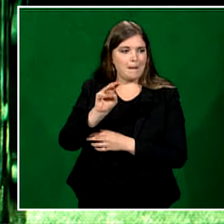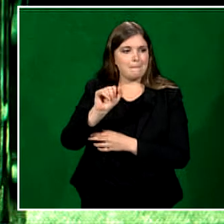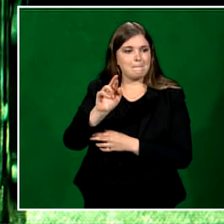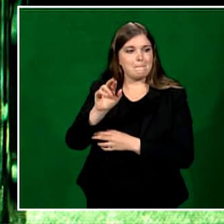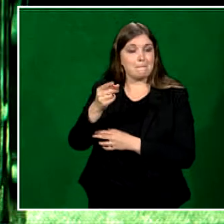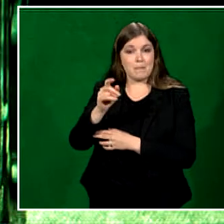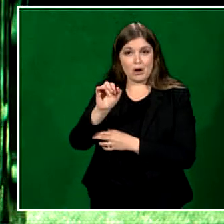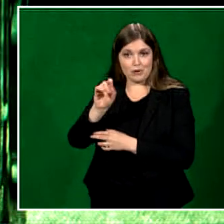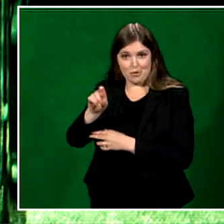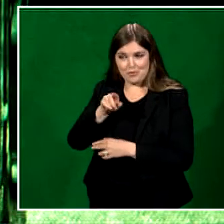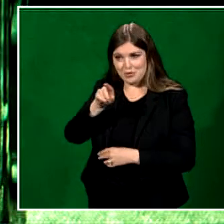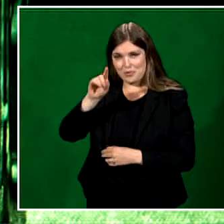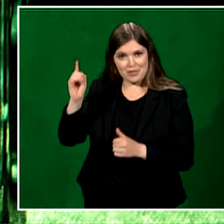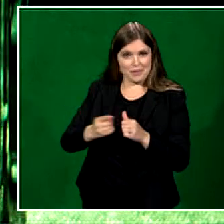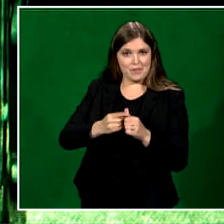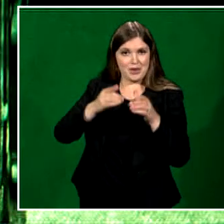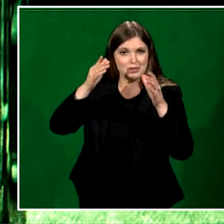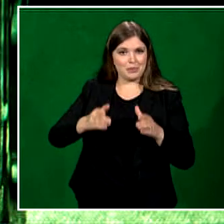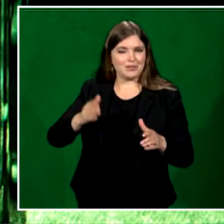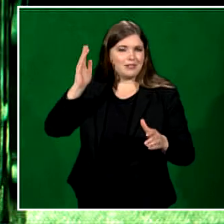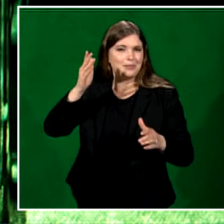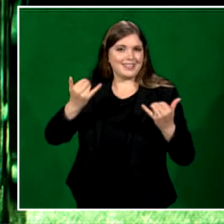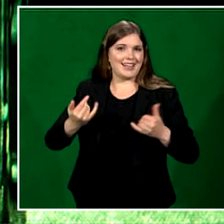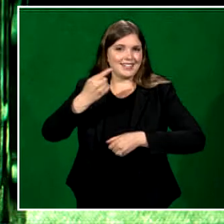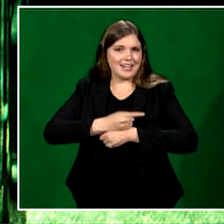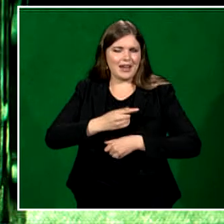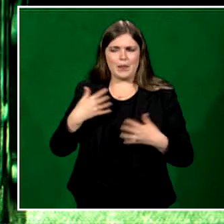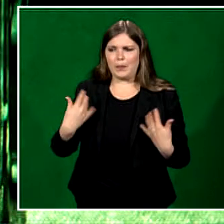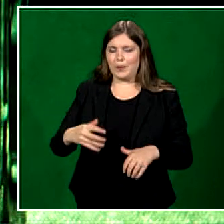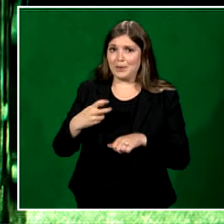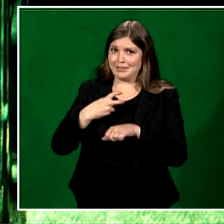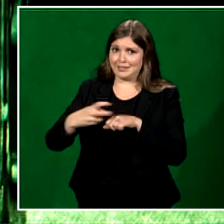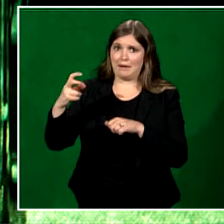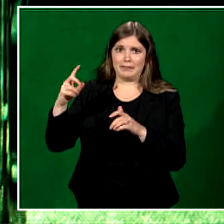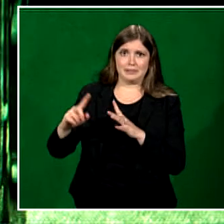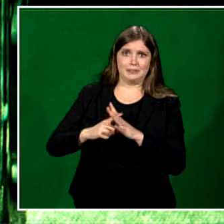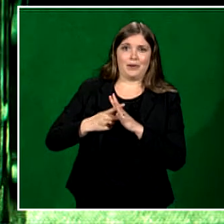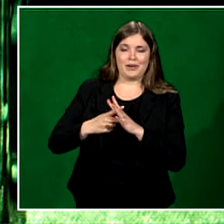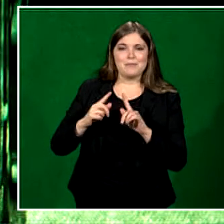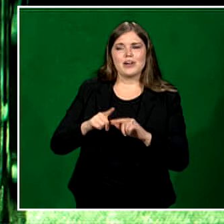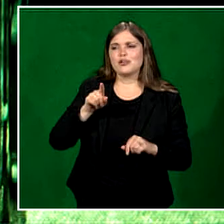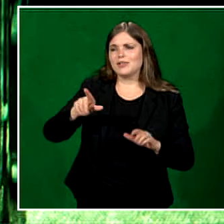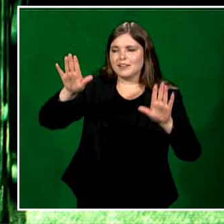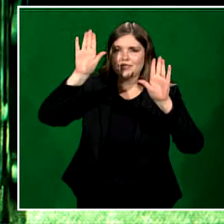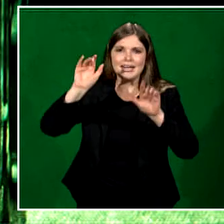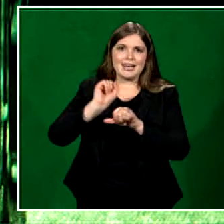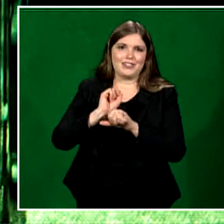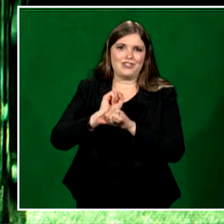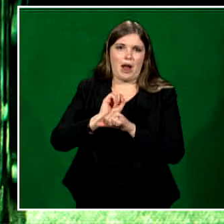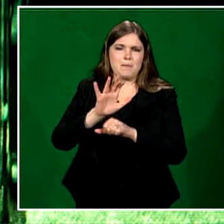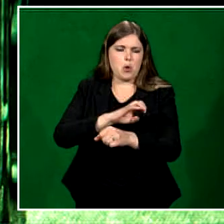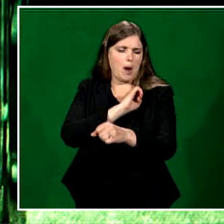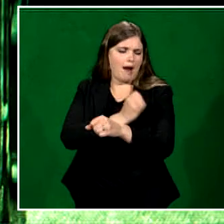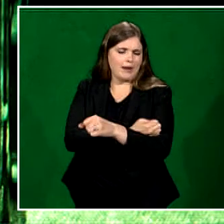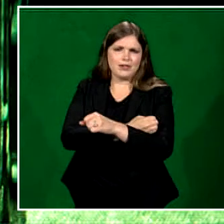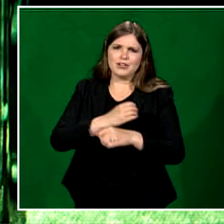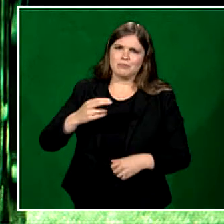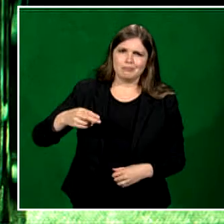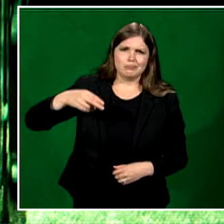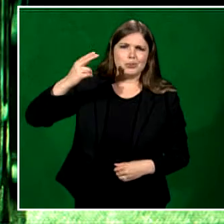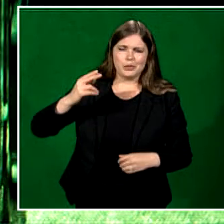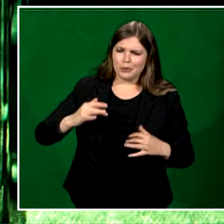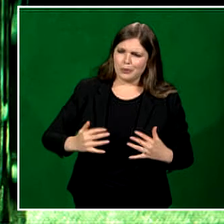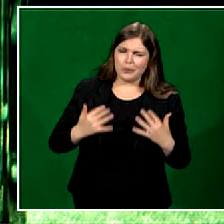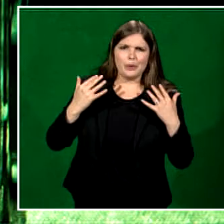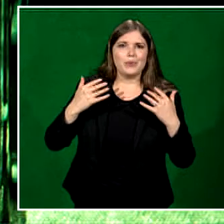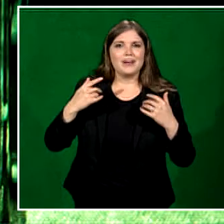person to present today, and that is a tough gig, but I think you did a fantastic job of it. You were full of energy, full of